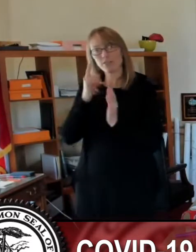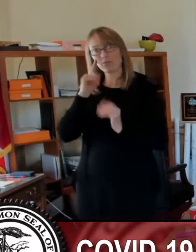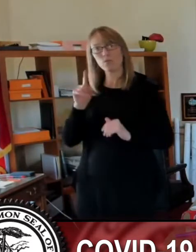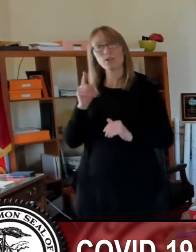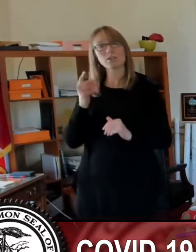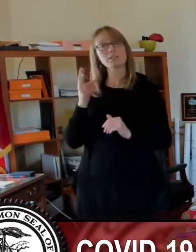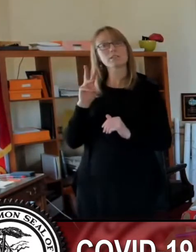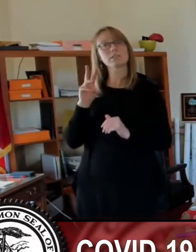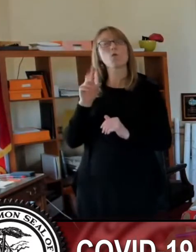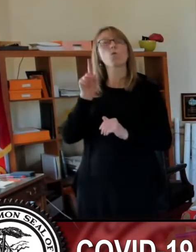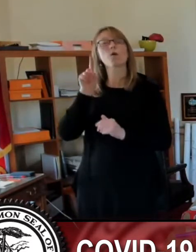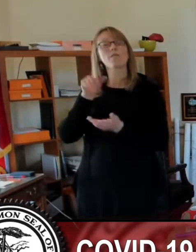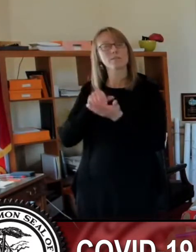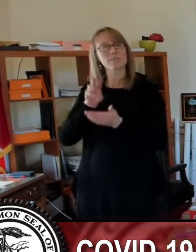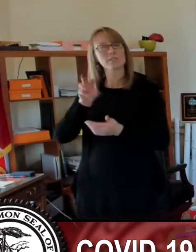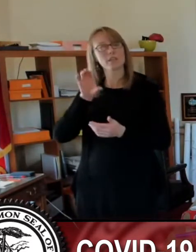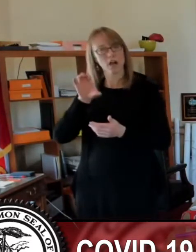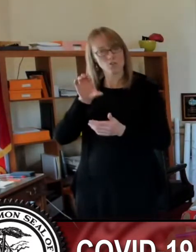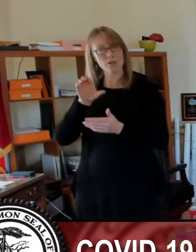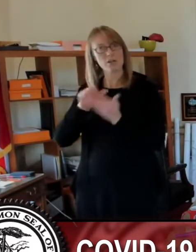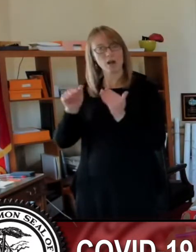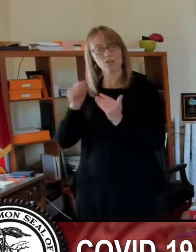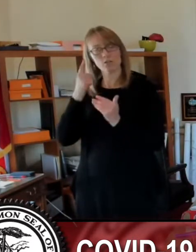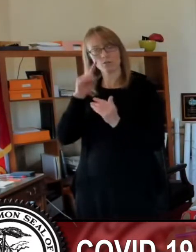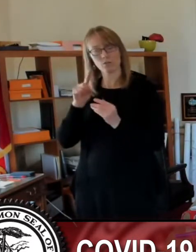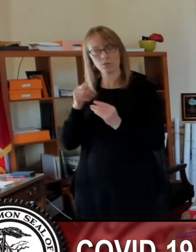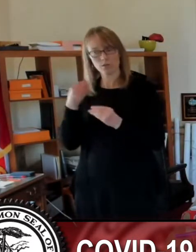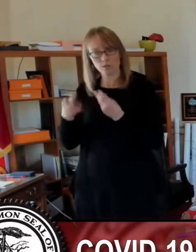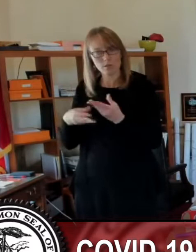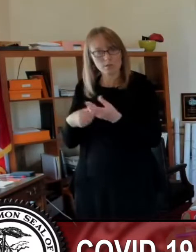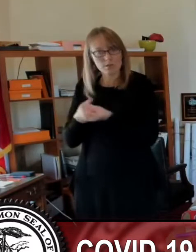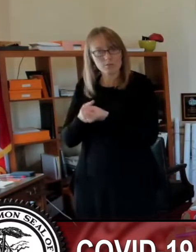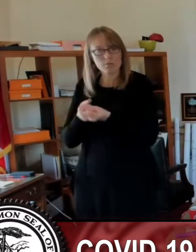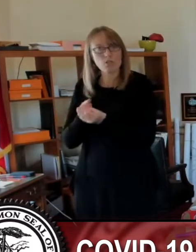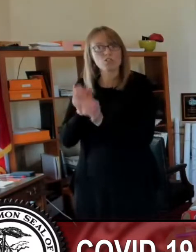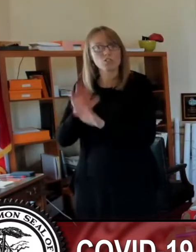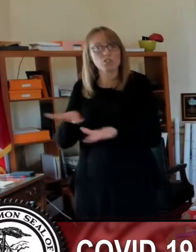$680,000 to go to child care centers, daycare centers.